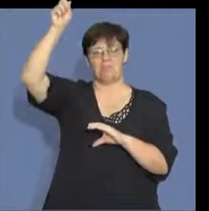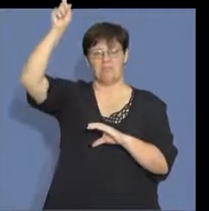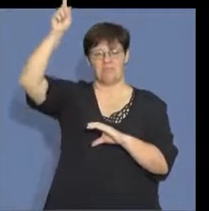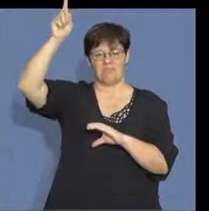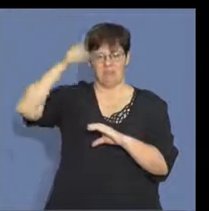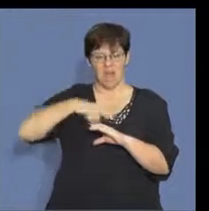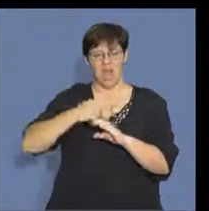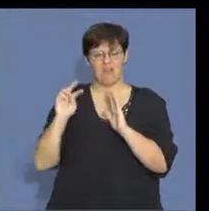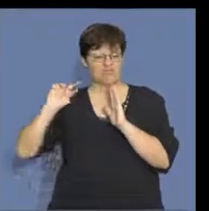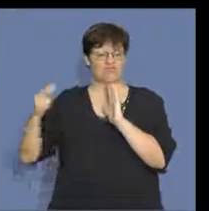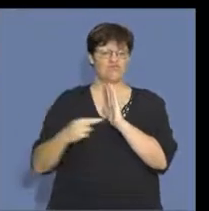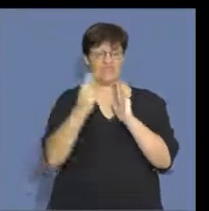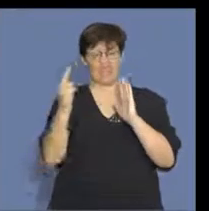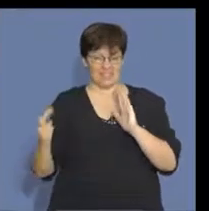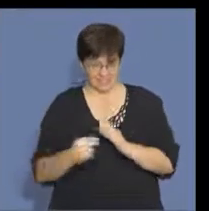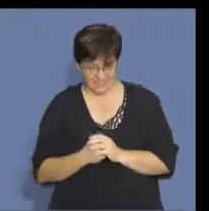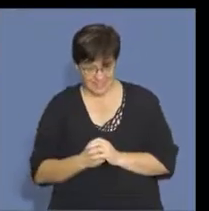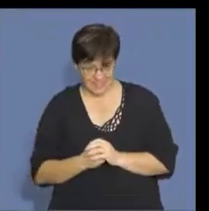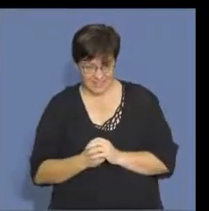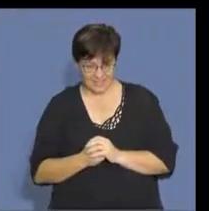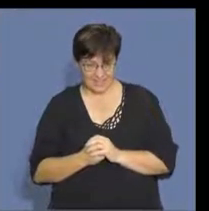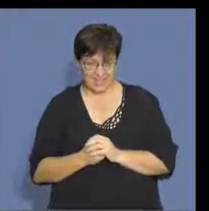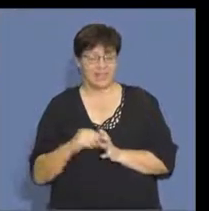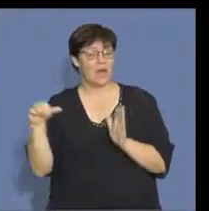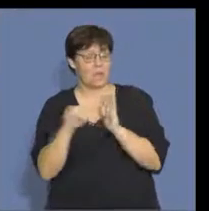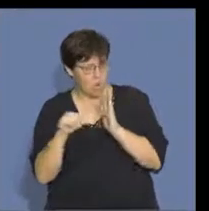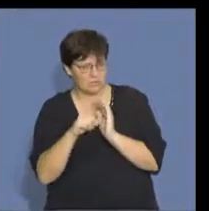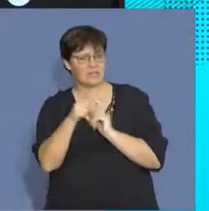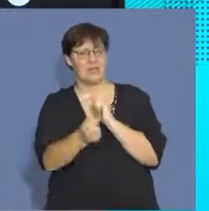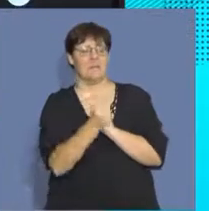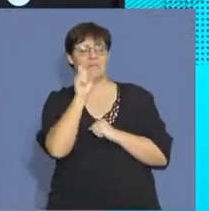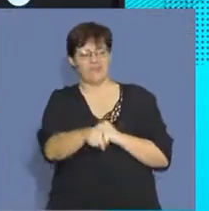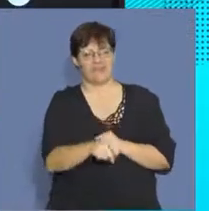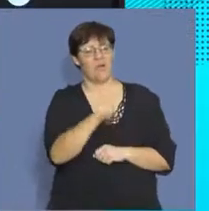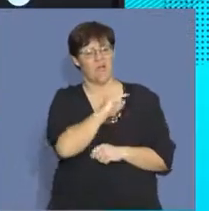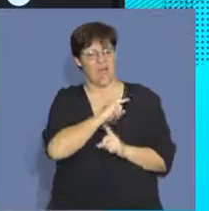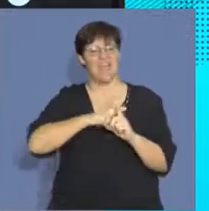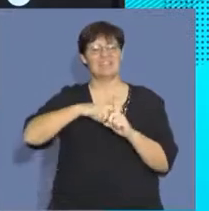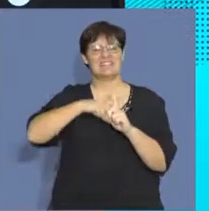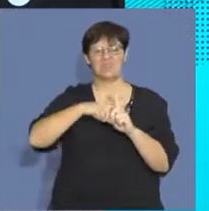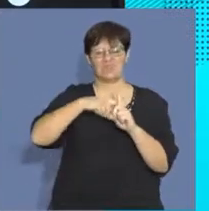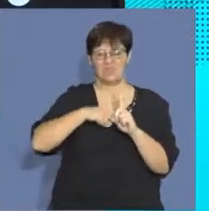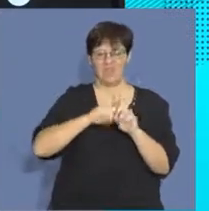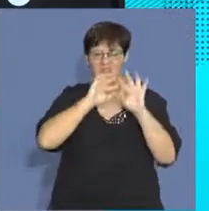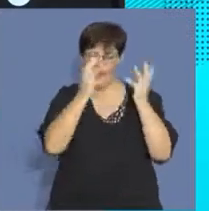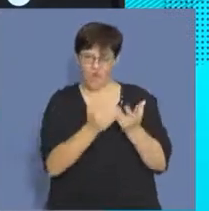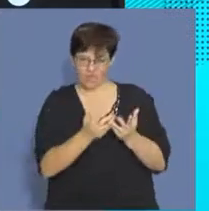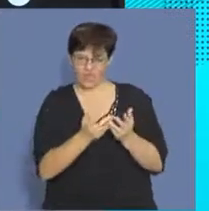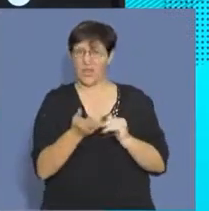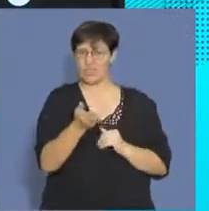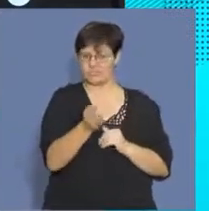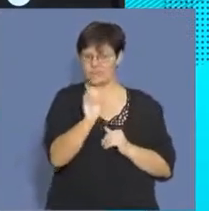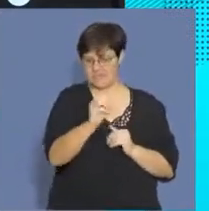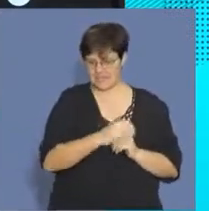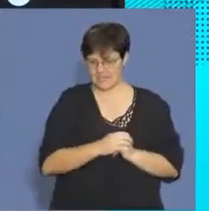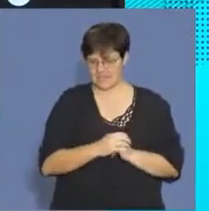little layer of atmosphere. It's important that this happens because this is what maintains the temperature on the surface of the Earth.